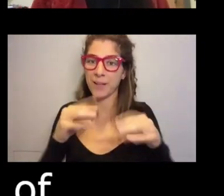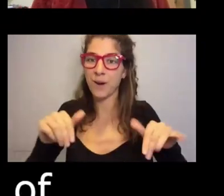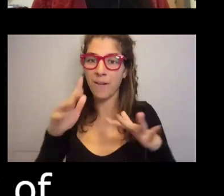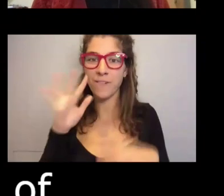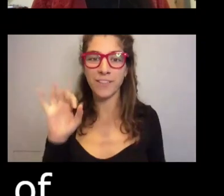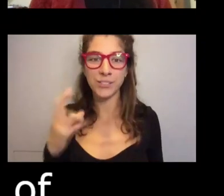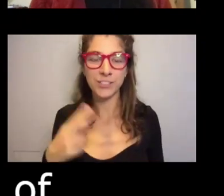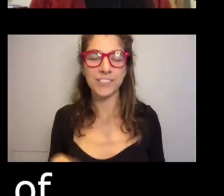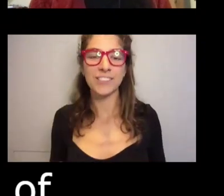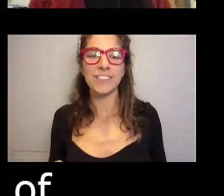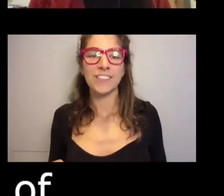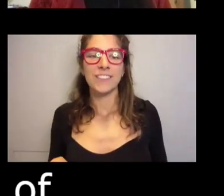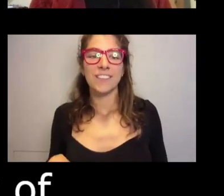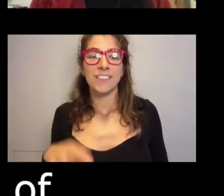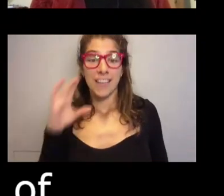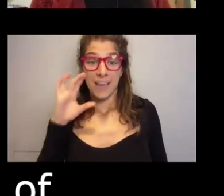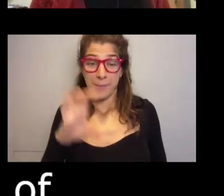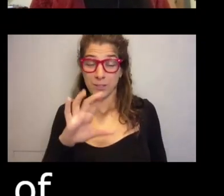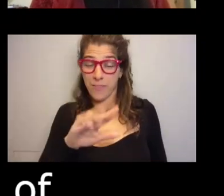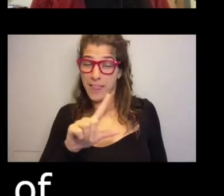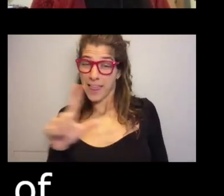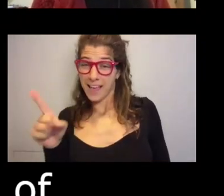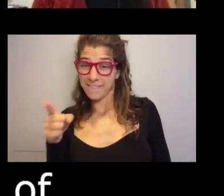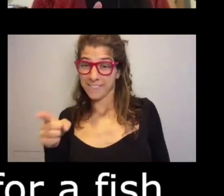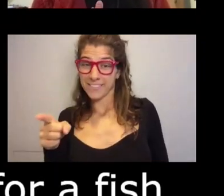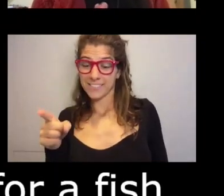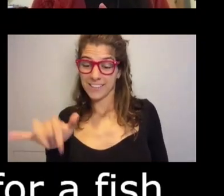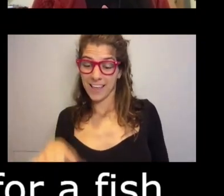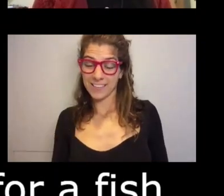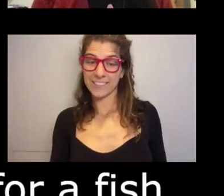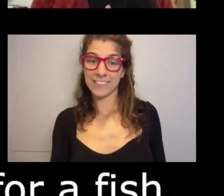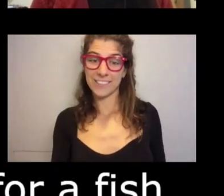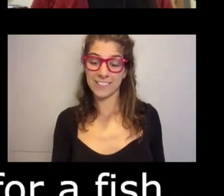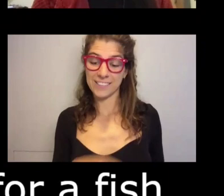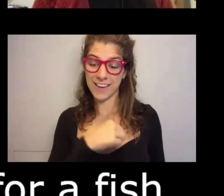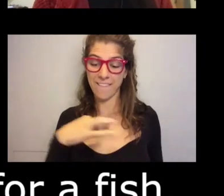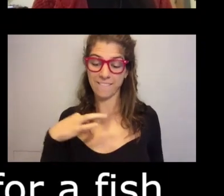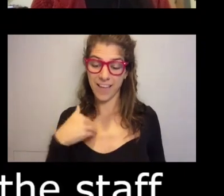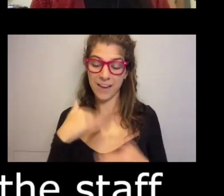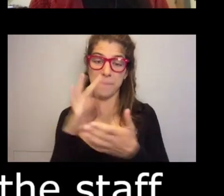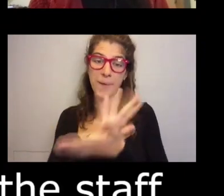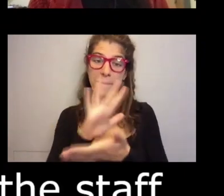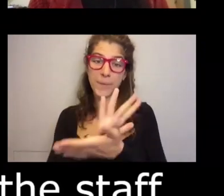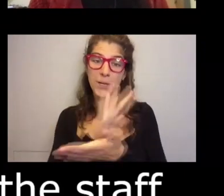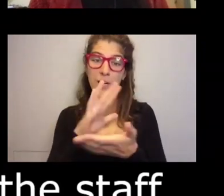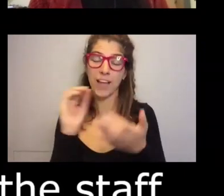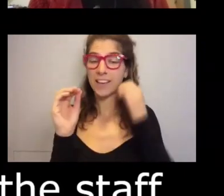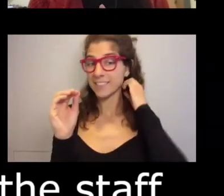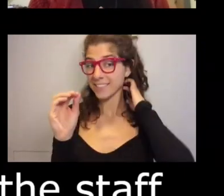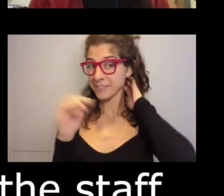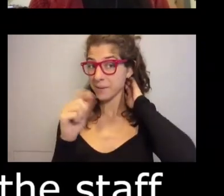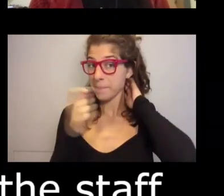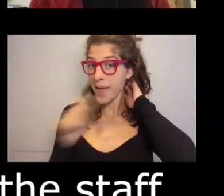fish. The image on the left is the staff member had a piece of paper and